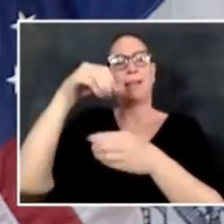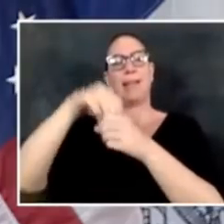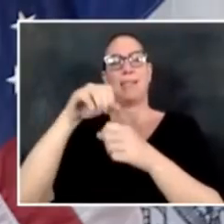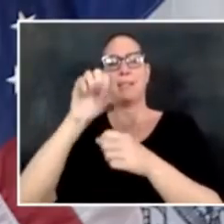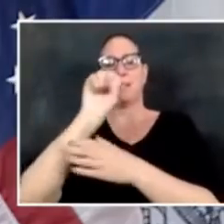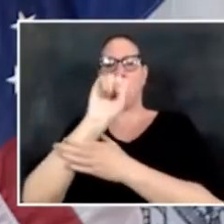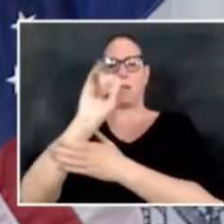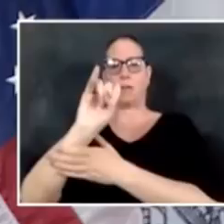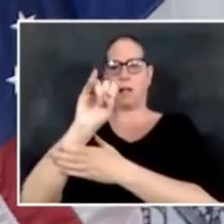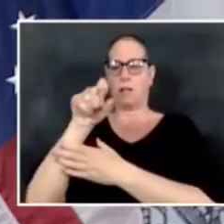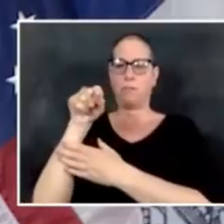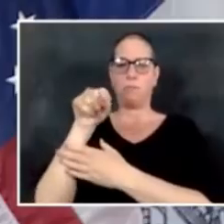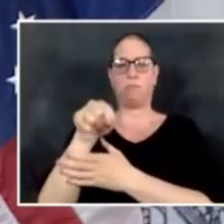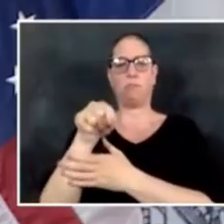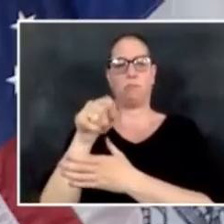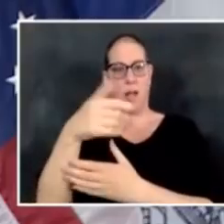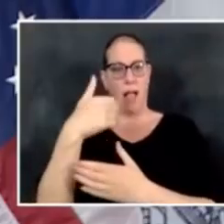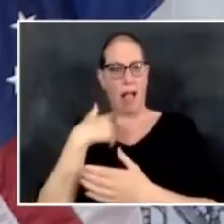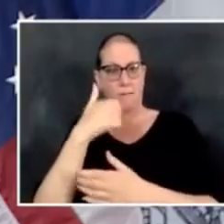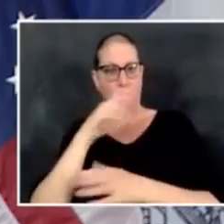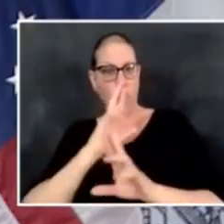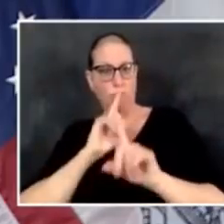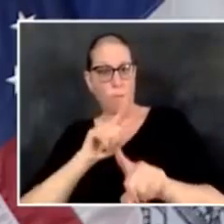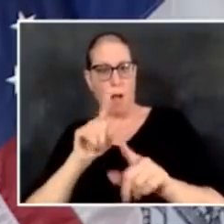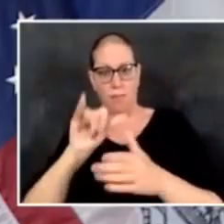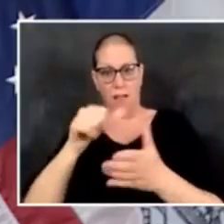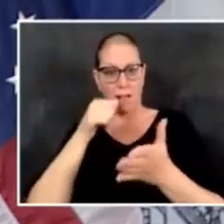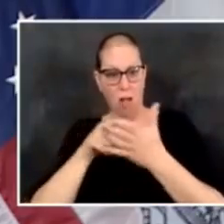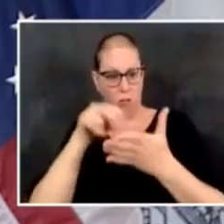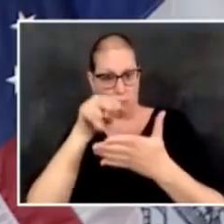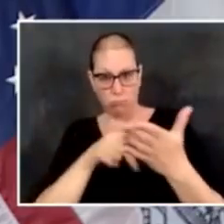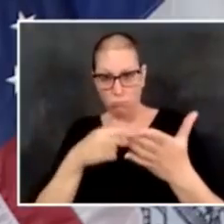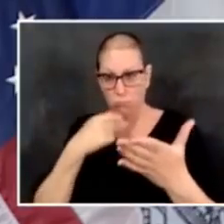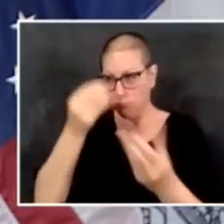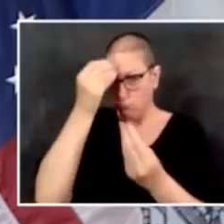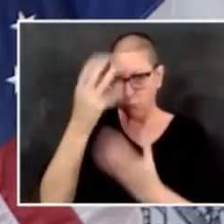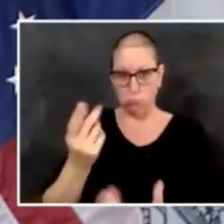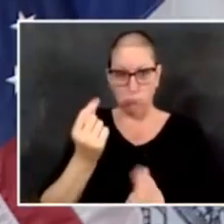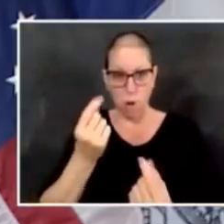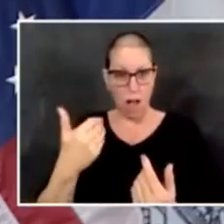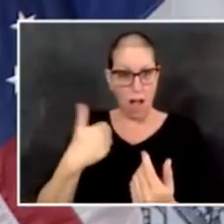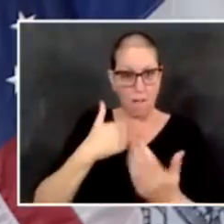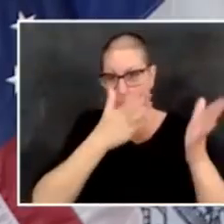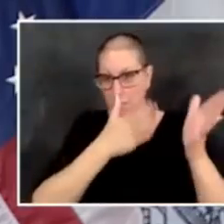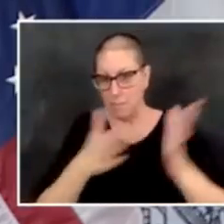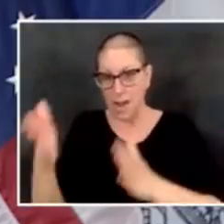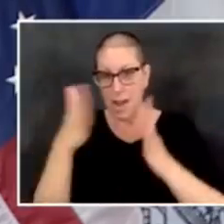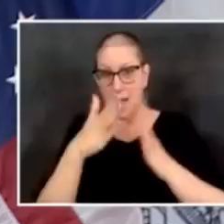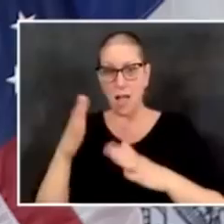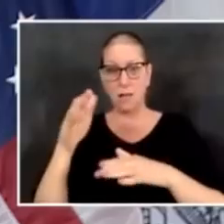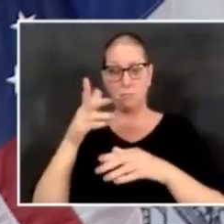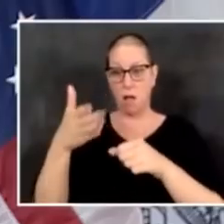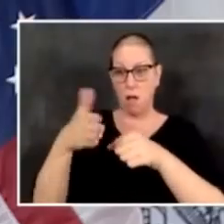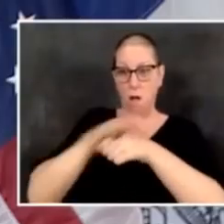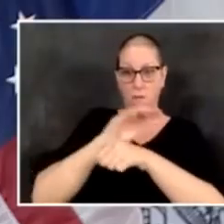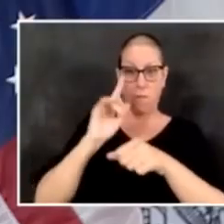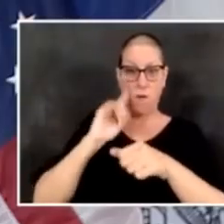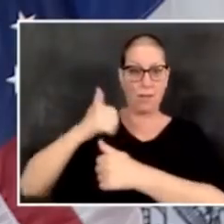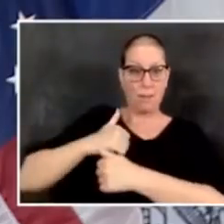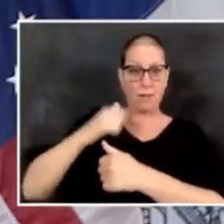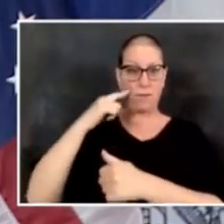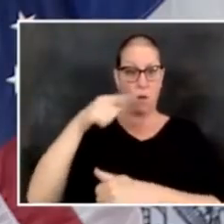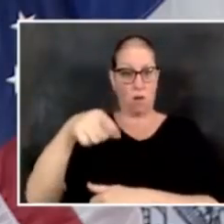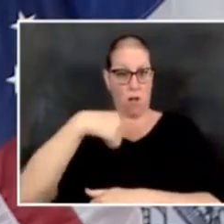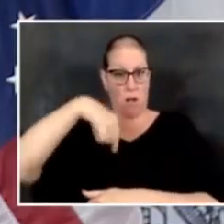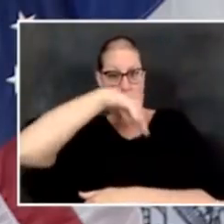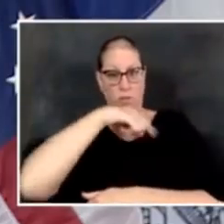send any military medical personnel to Staten Island? And what's been holding you back from sending, say, even just a handful or a dozen of